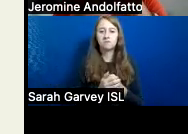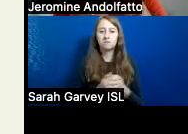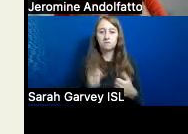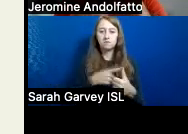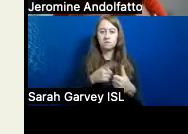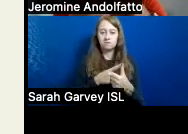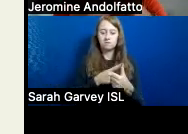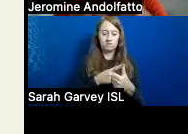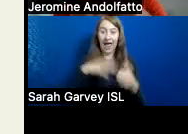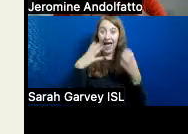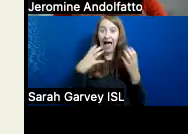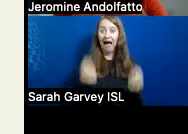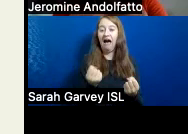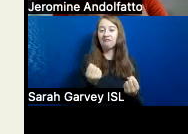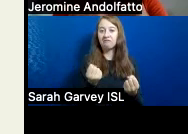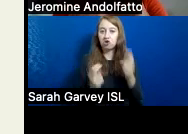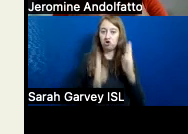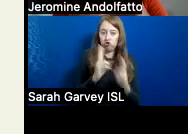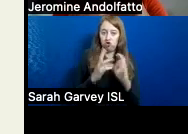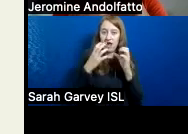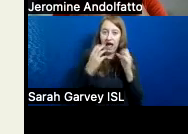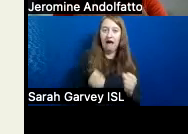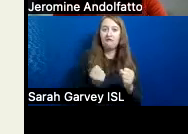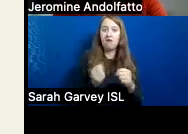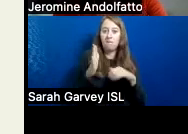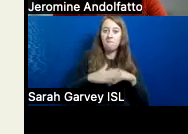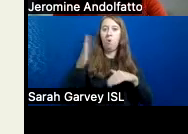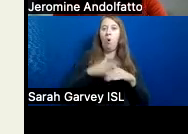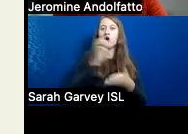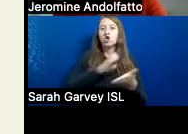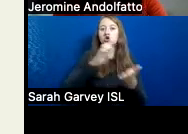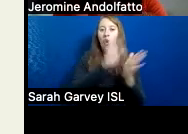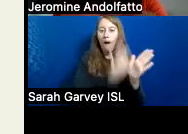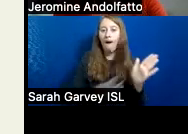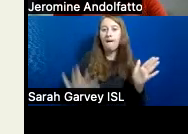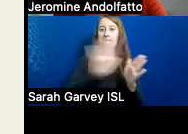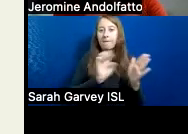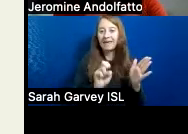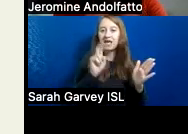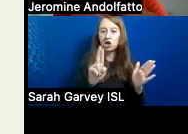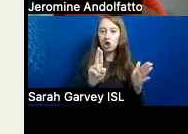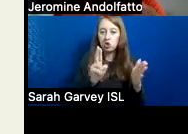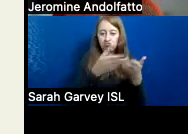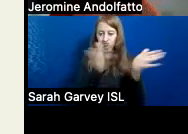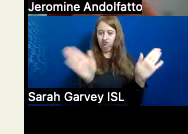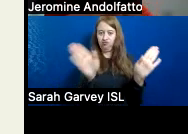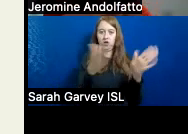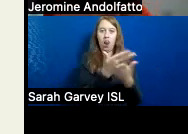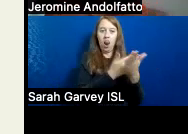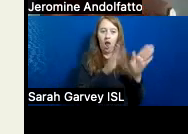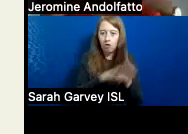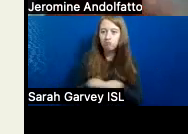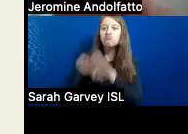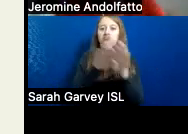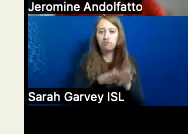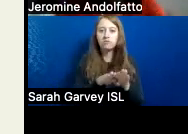EU-wide legislative measures, because if you consider the disparity between EU member states when it